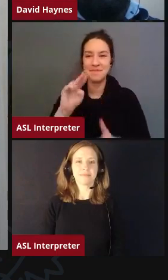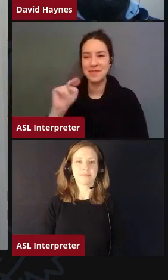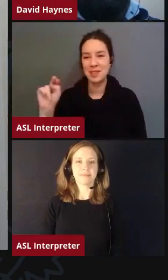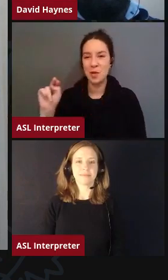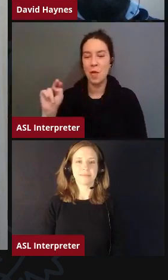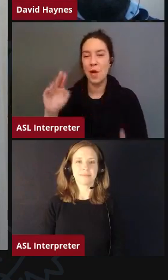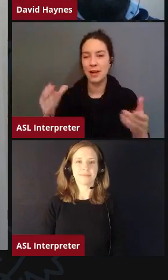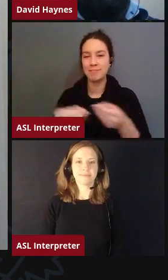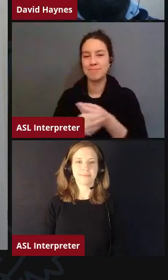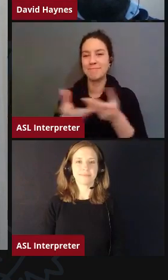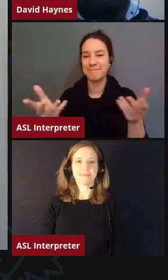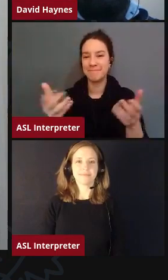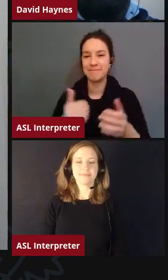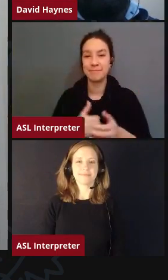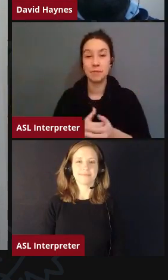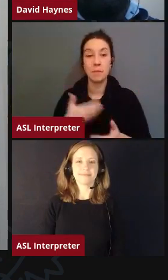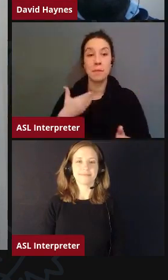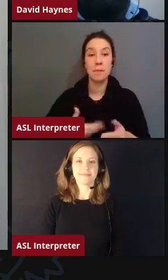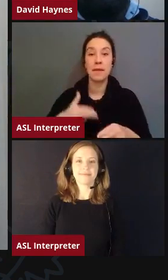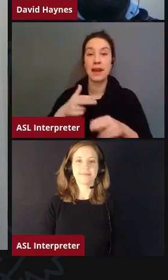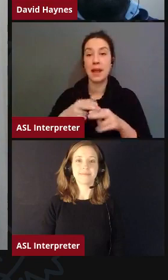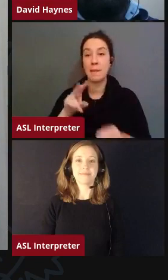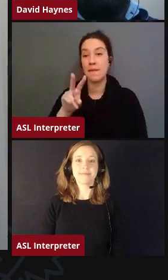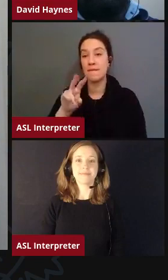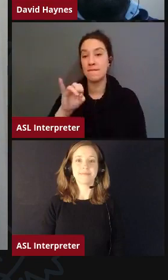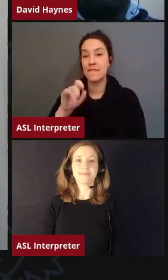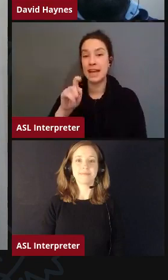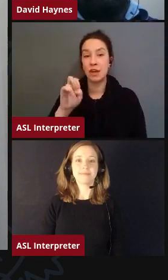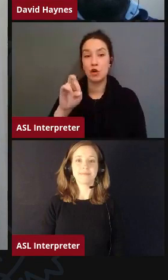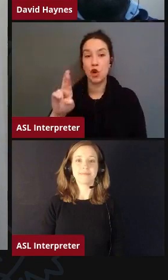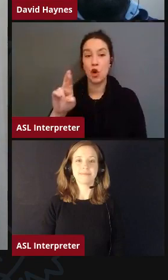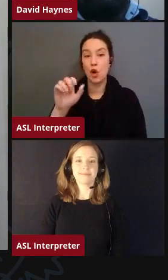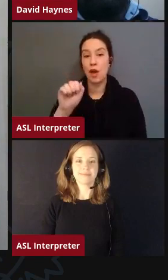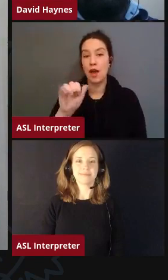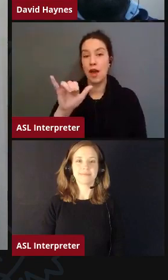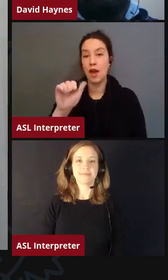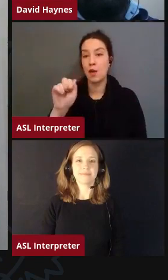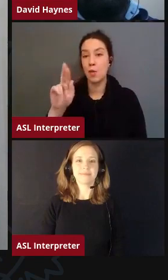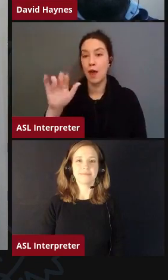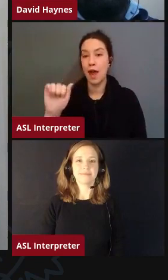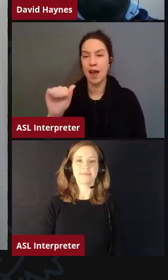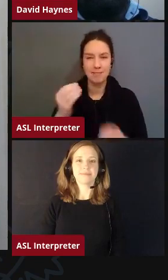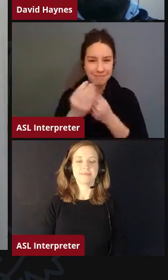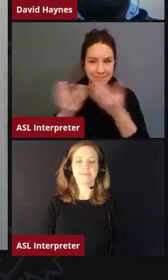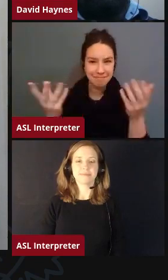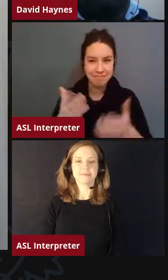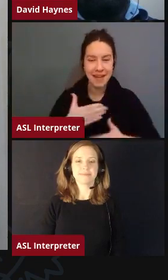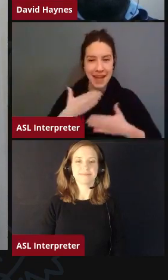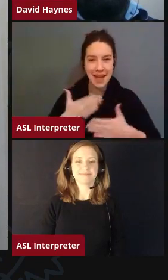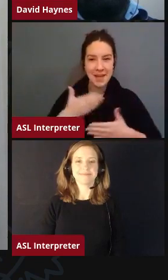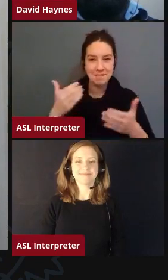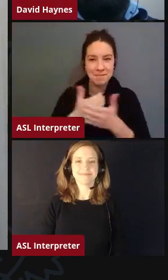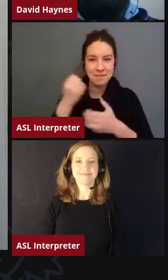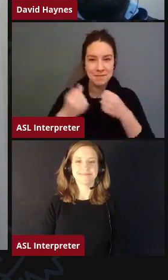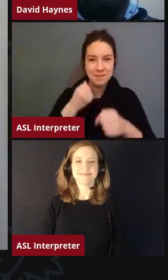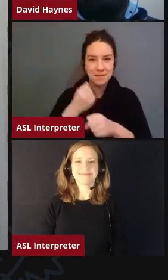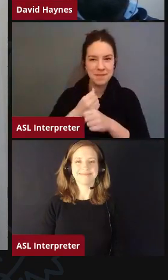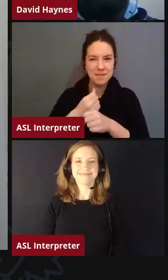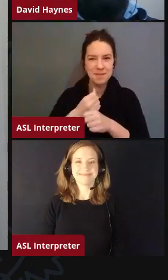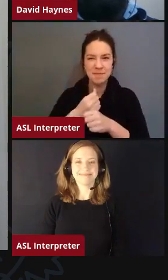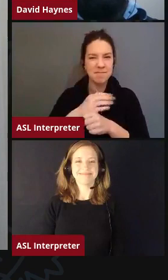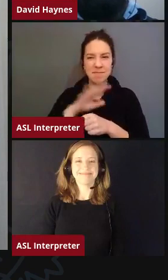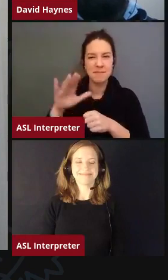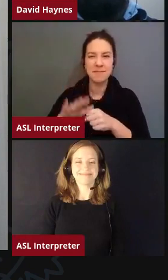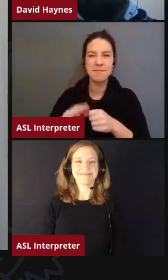is Victor Ayara, and I want to say a happy new year to you. It's never too late, especially because this is our first